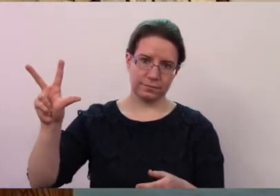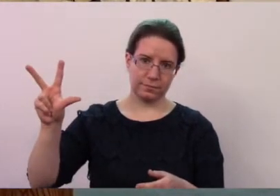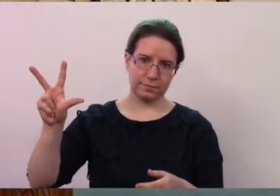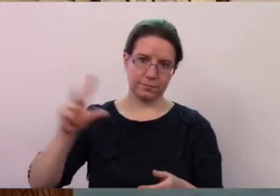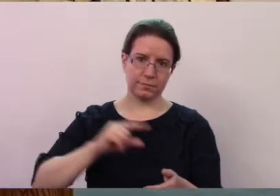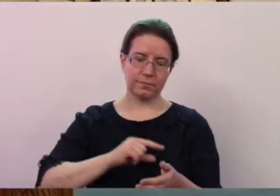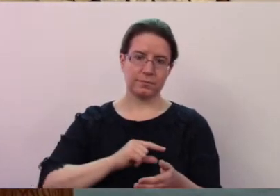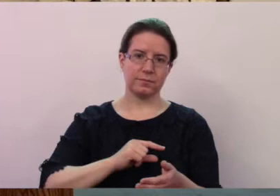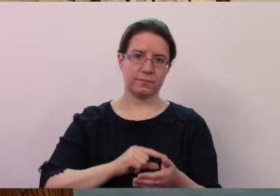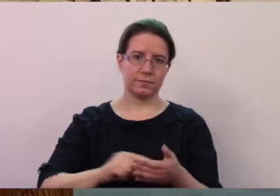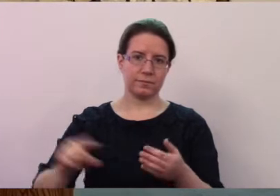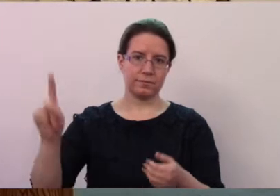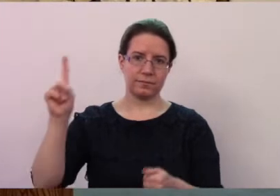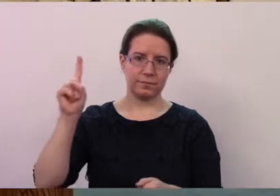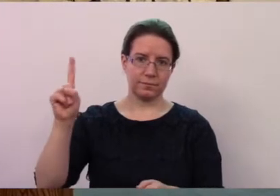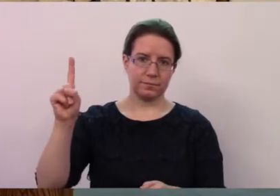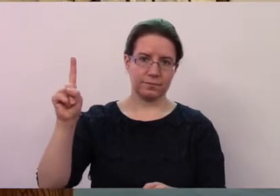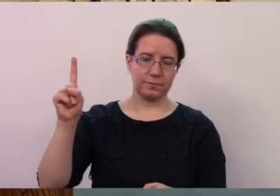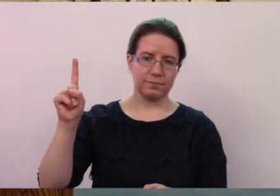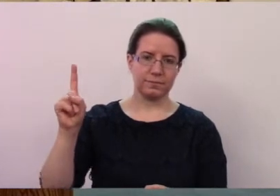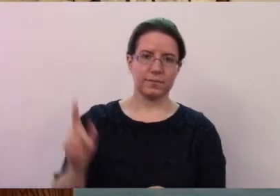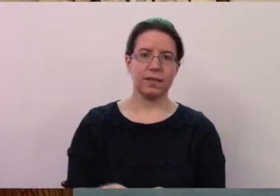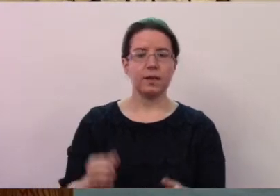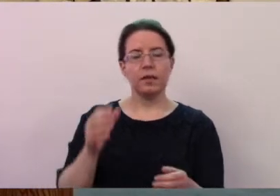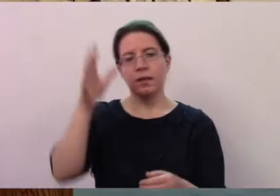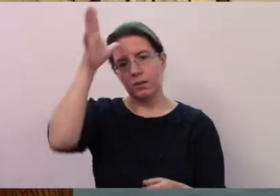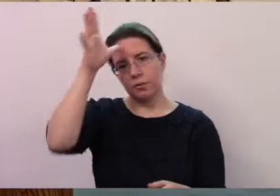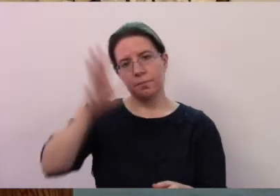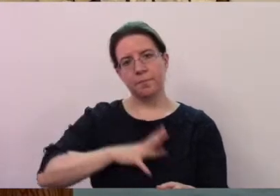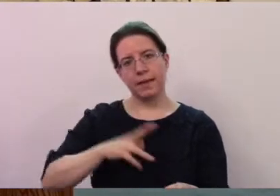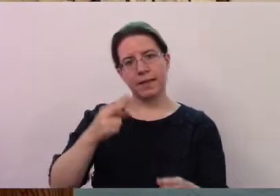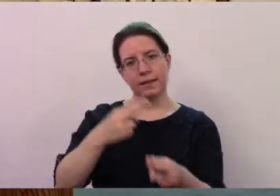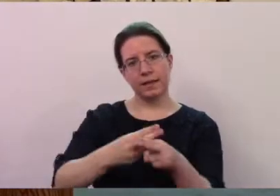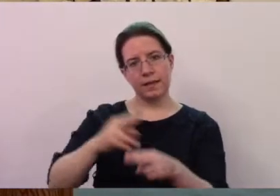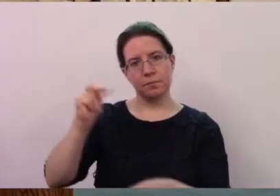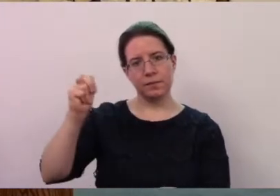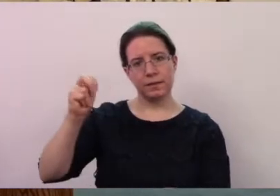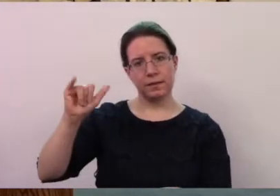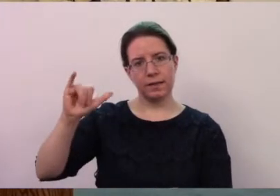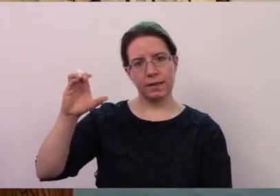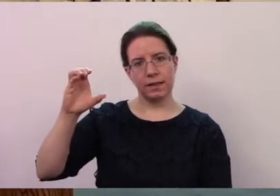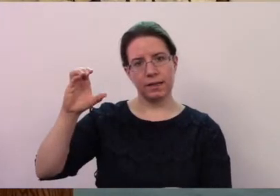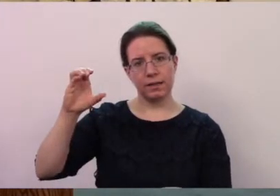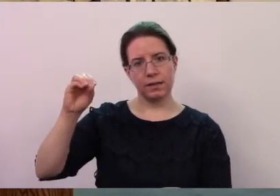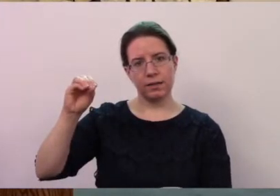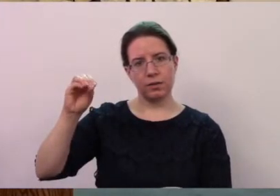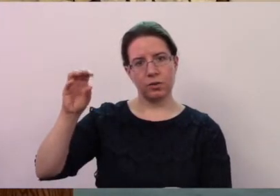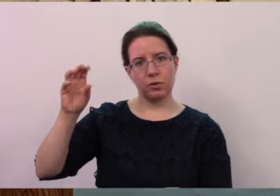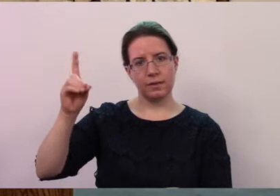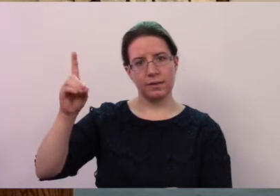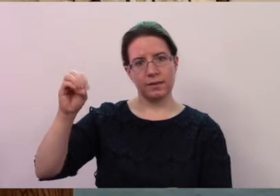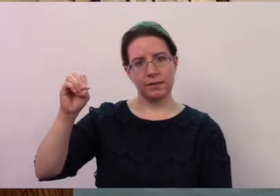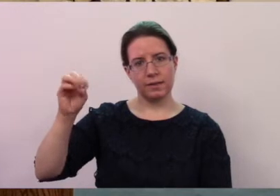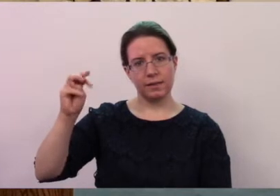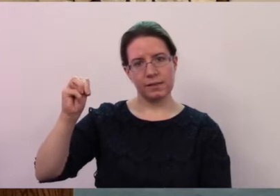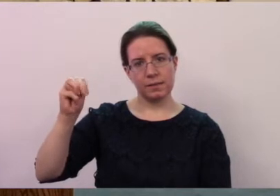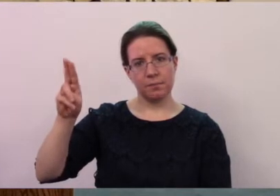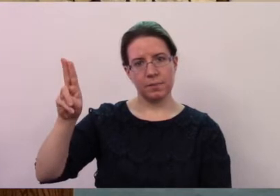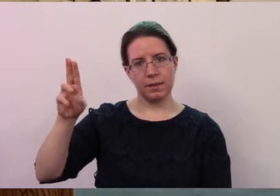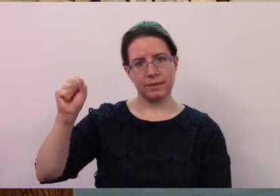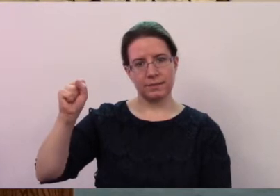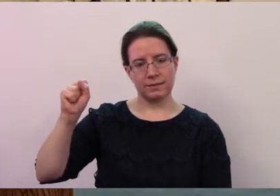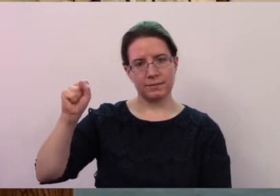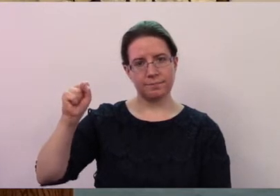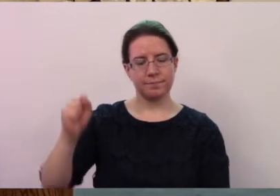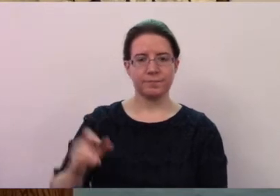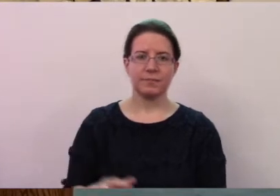Jews. He was a ruler of the Jews. He was a religious man. He was a Pharisee. And he needed